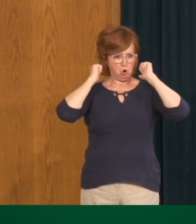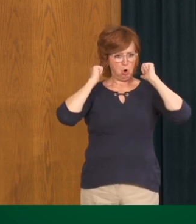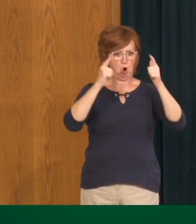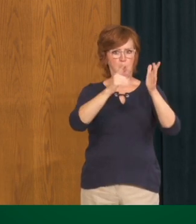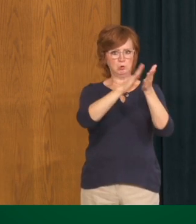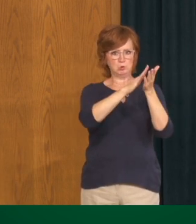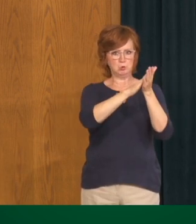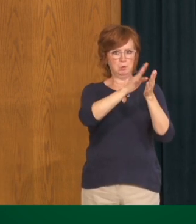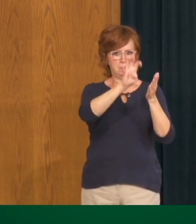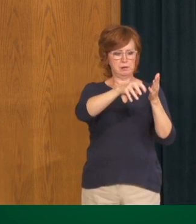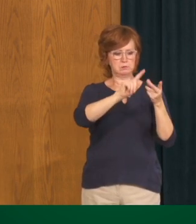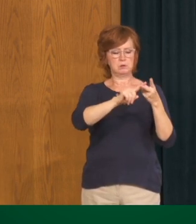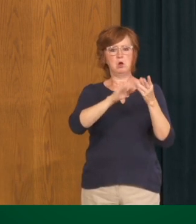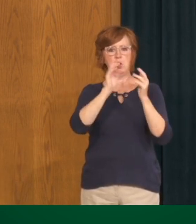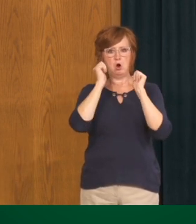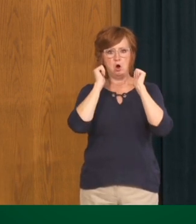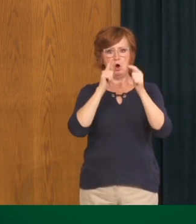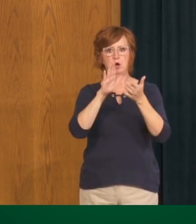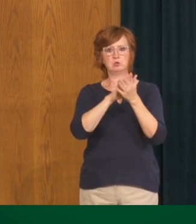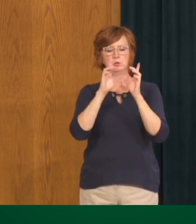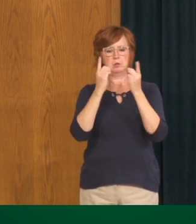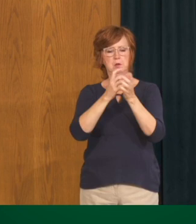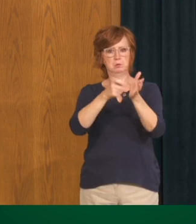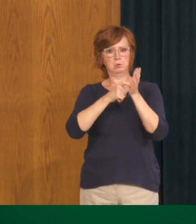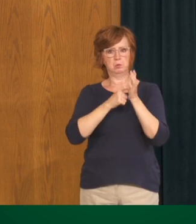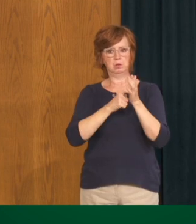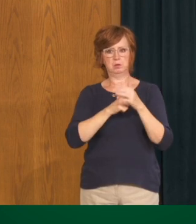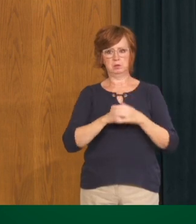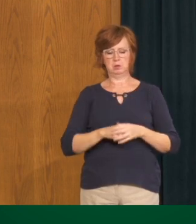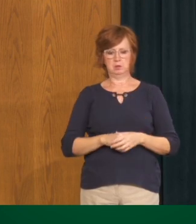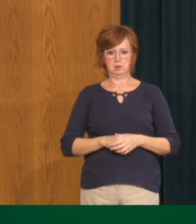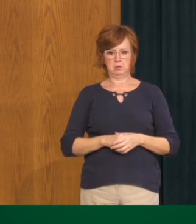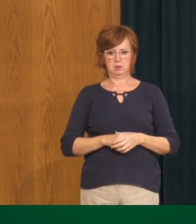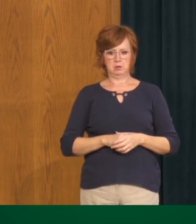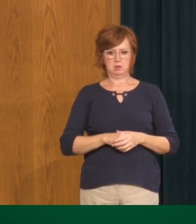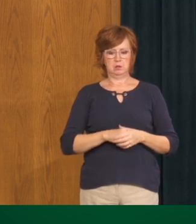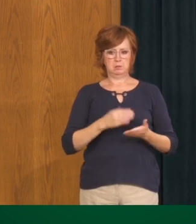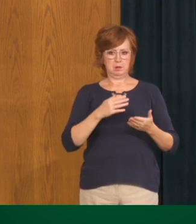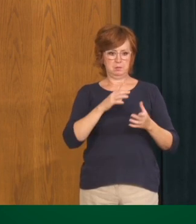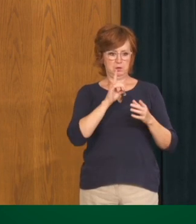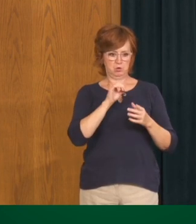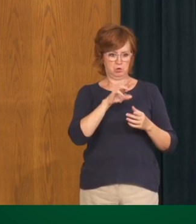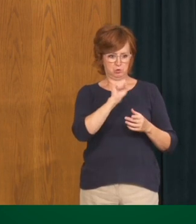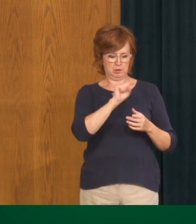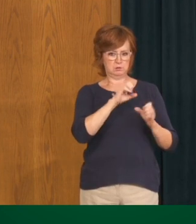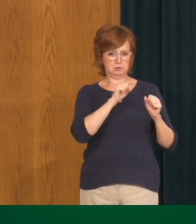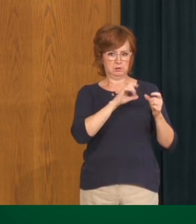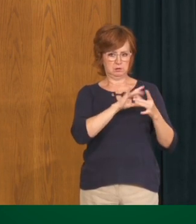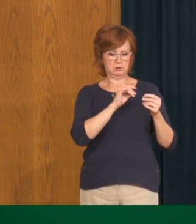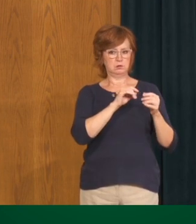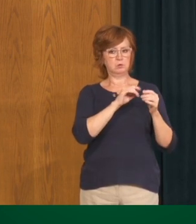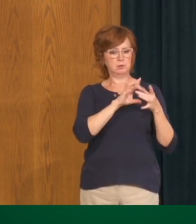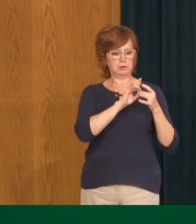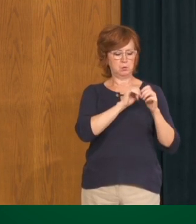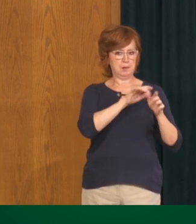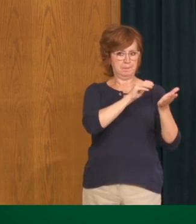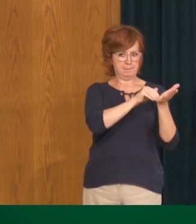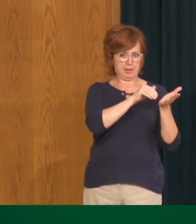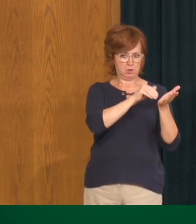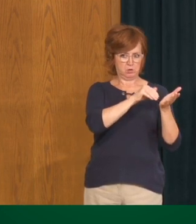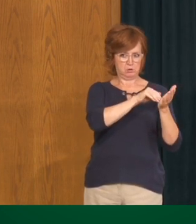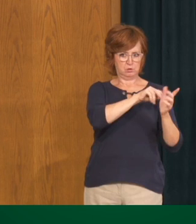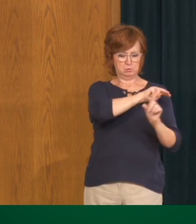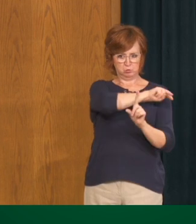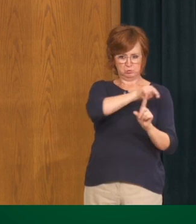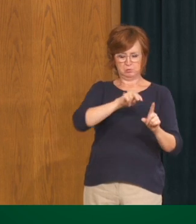divisions, which is being called for by many parents and teachers. Well, I'll let Dr. Shahab speak to some of the medical advice that he's been receiving.